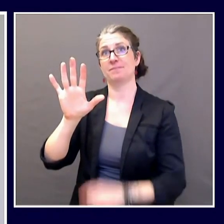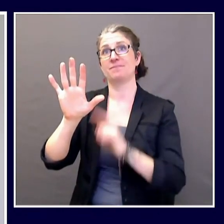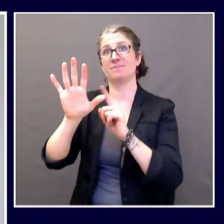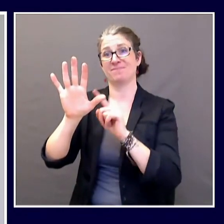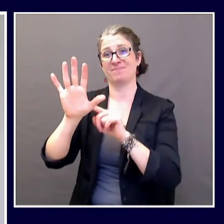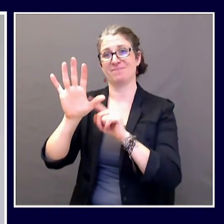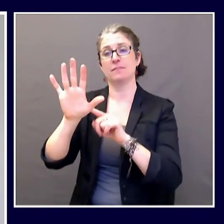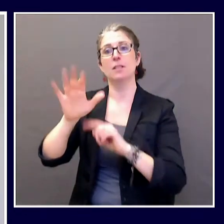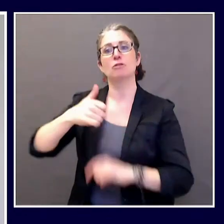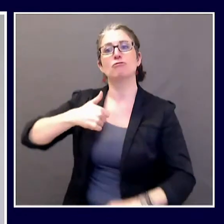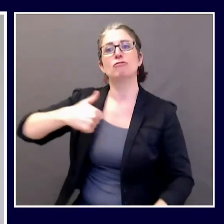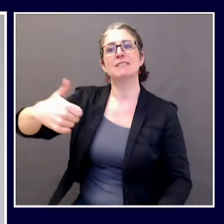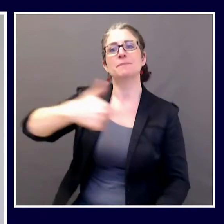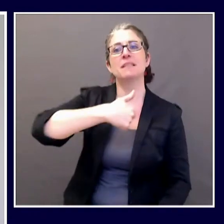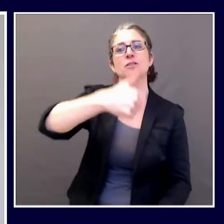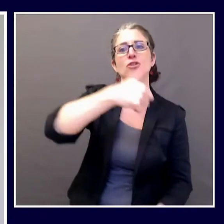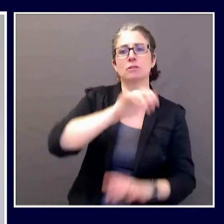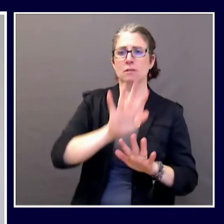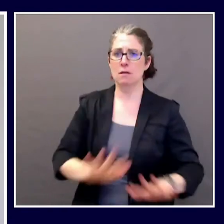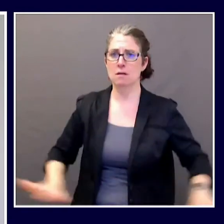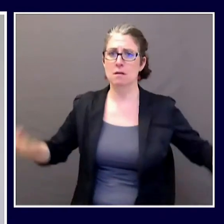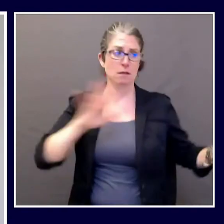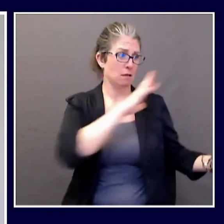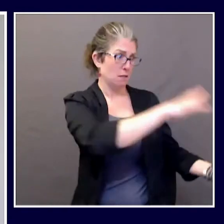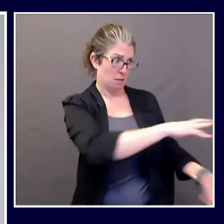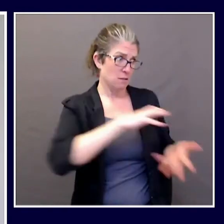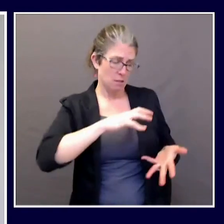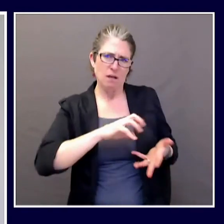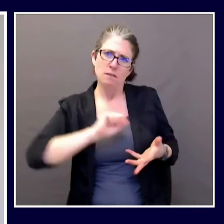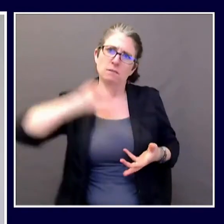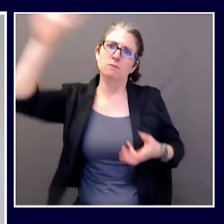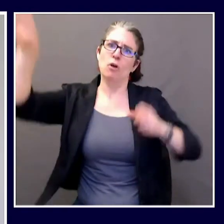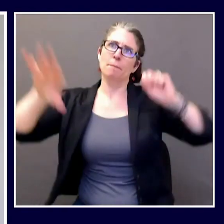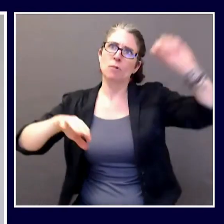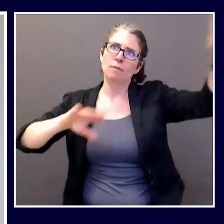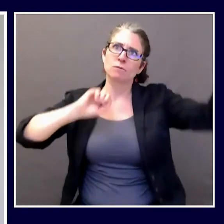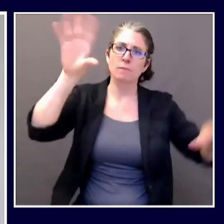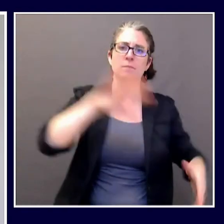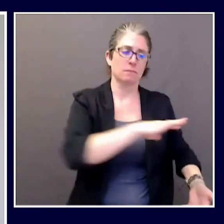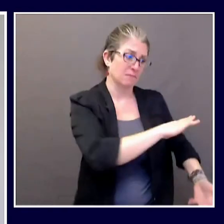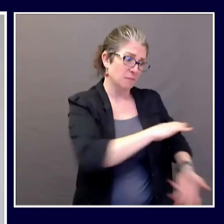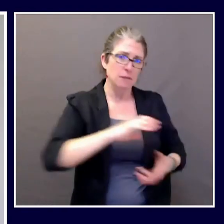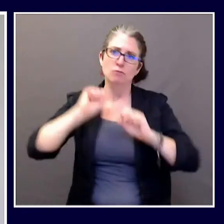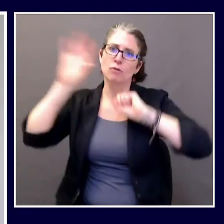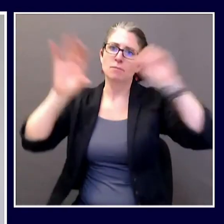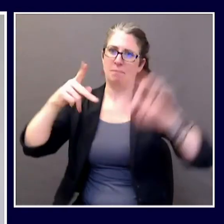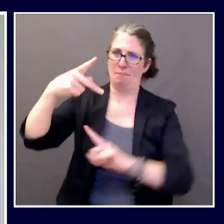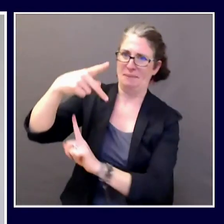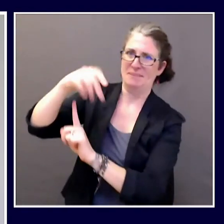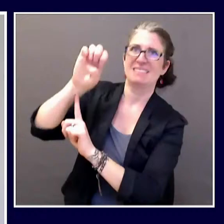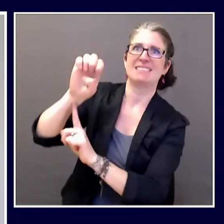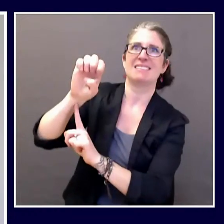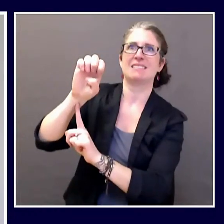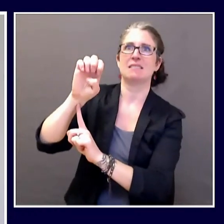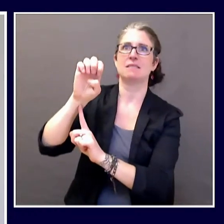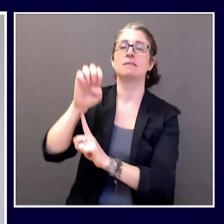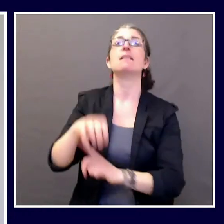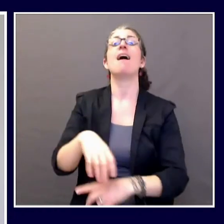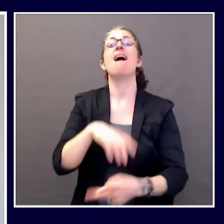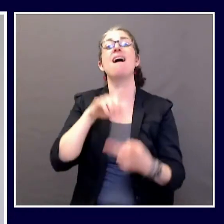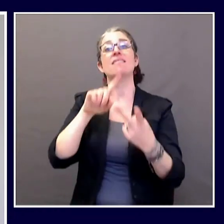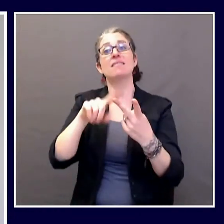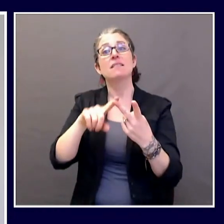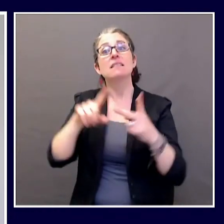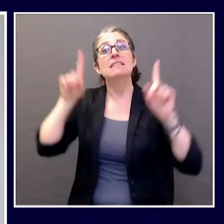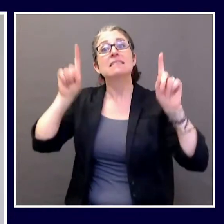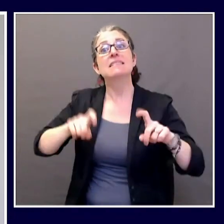PPE, but testing supplies to facilities across the state. In addition to that, PPE doesn't